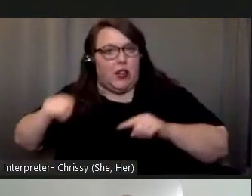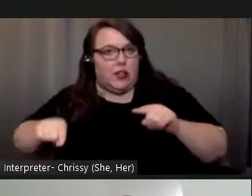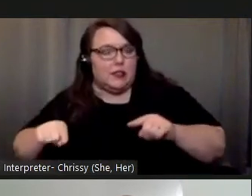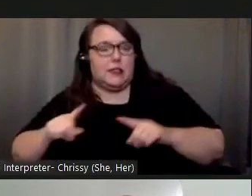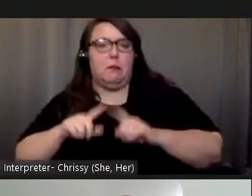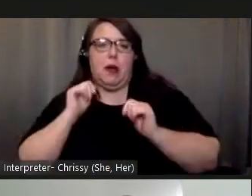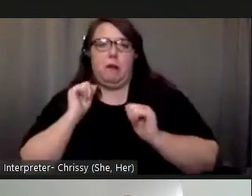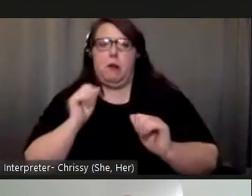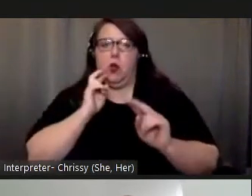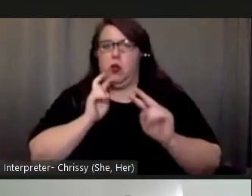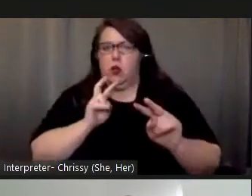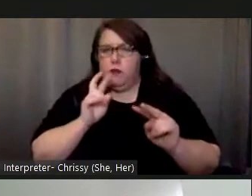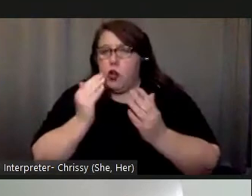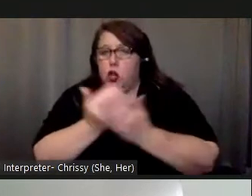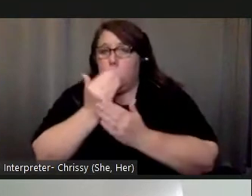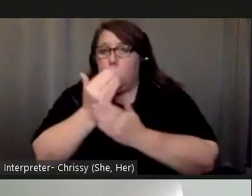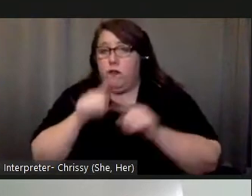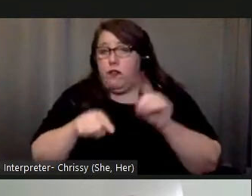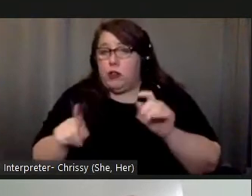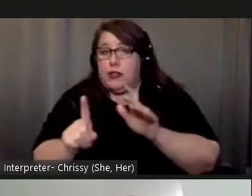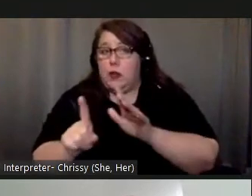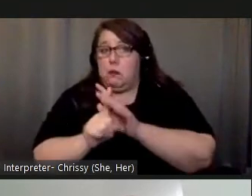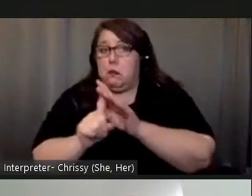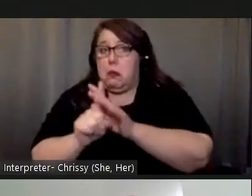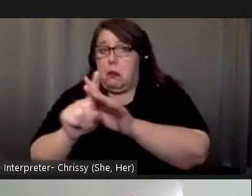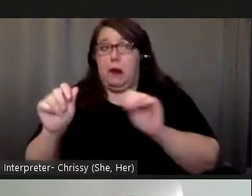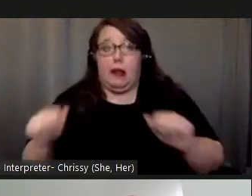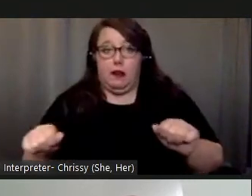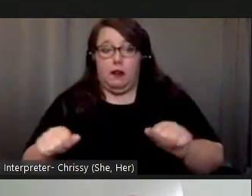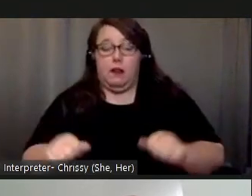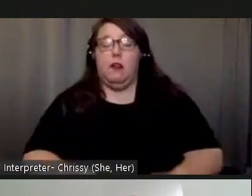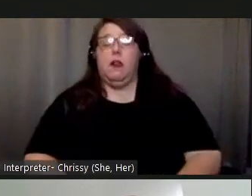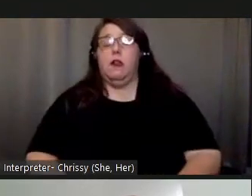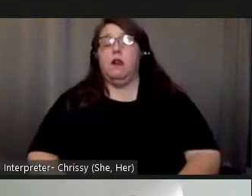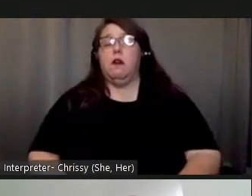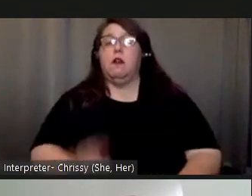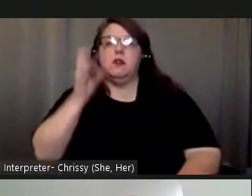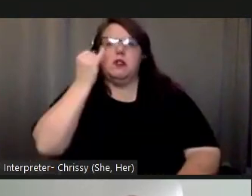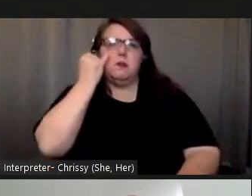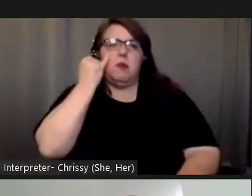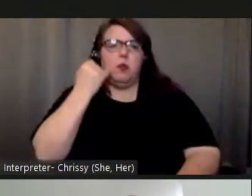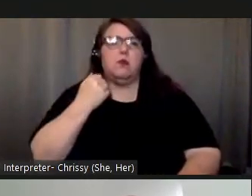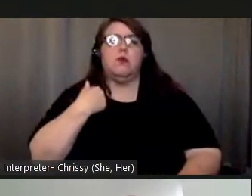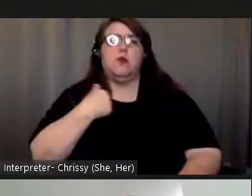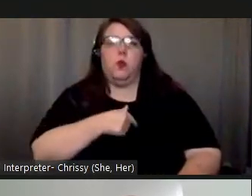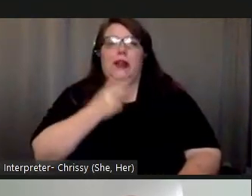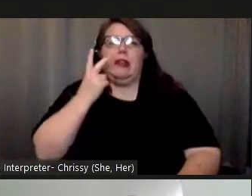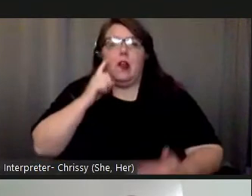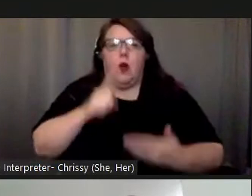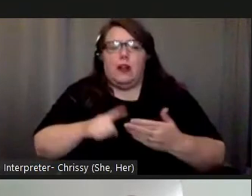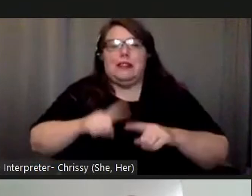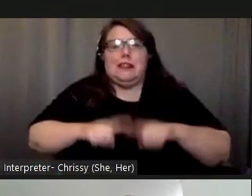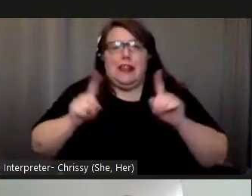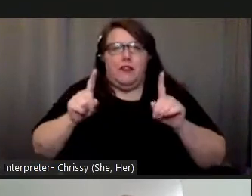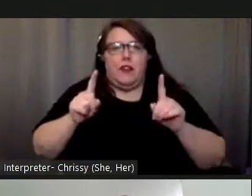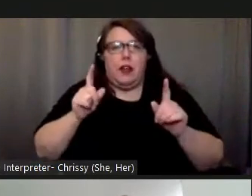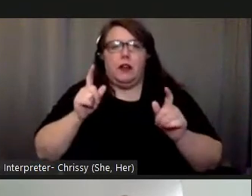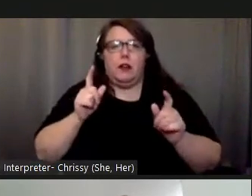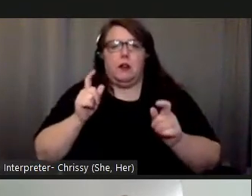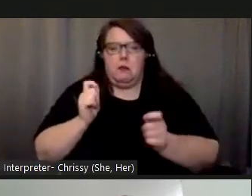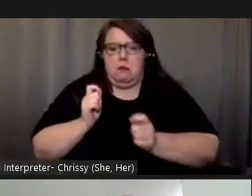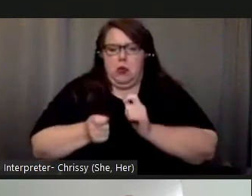look for new variants that might emerge. So if we were to see, different mutations occur in these viruses, we